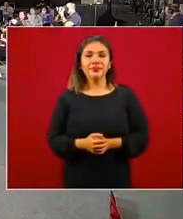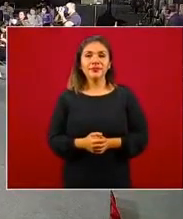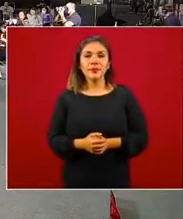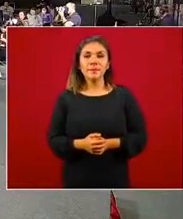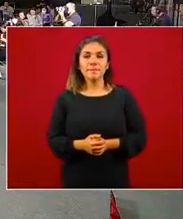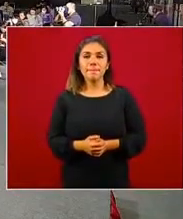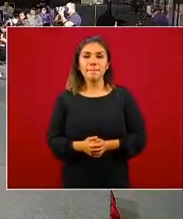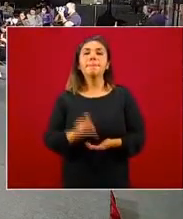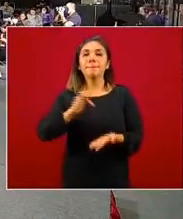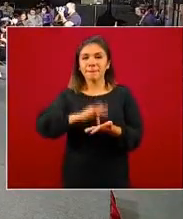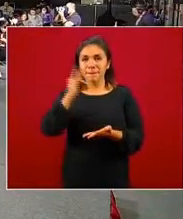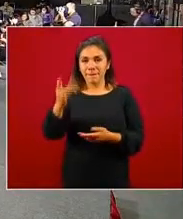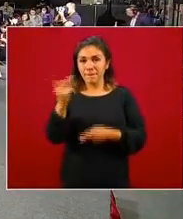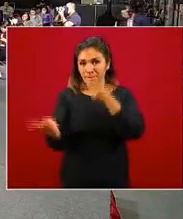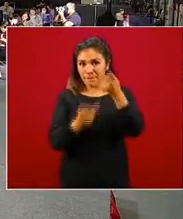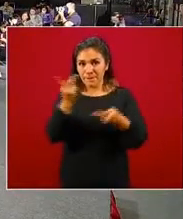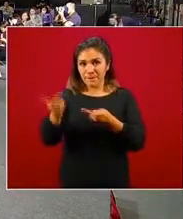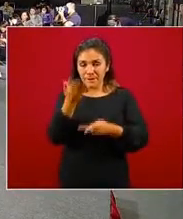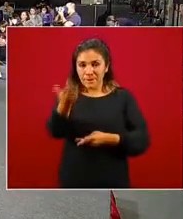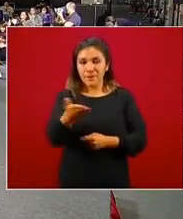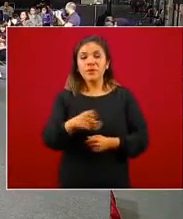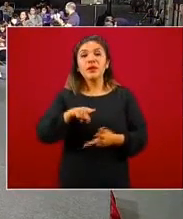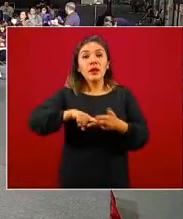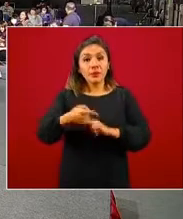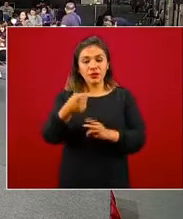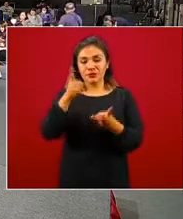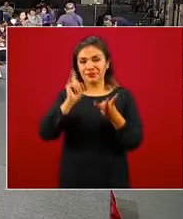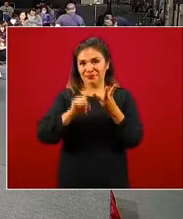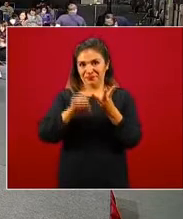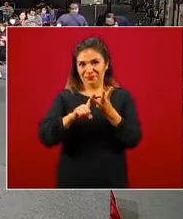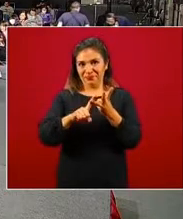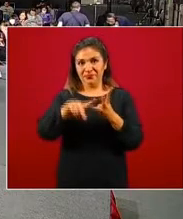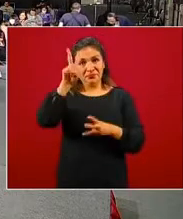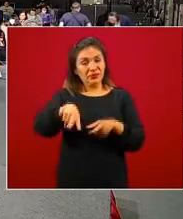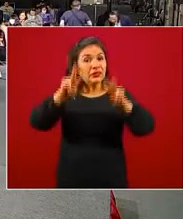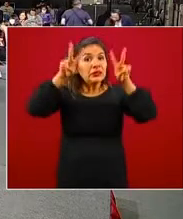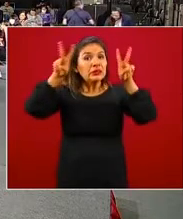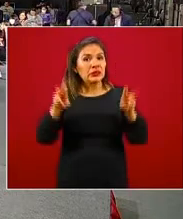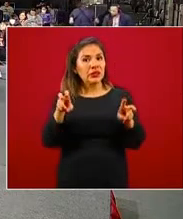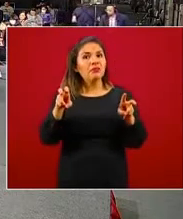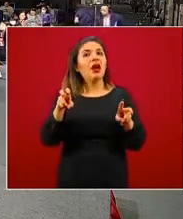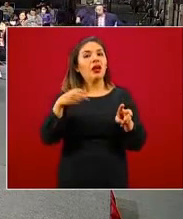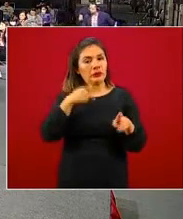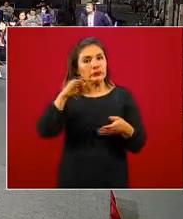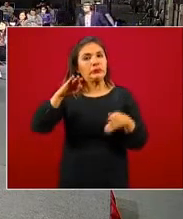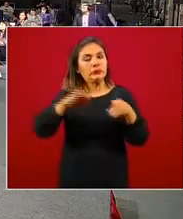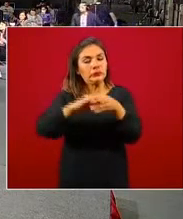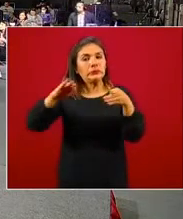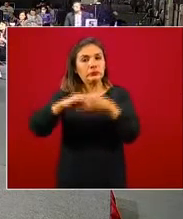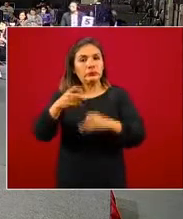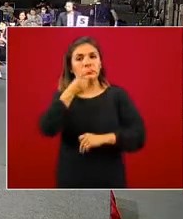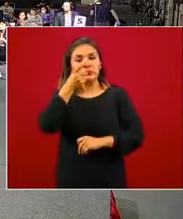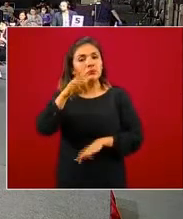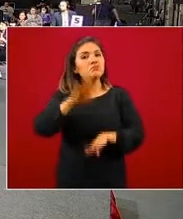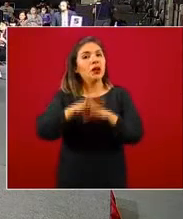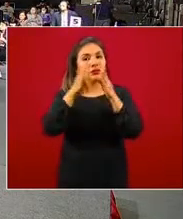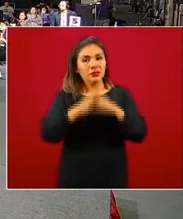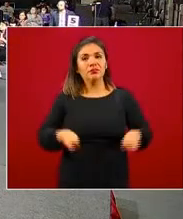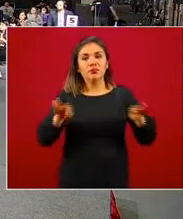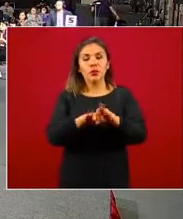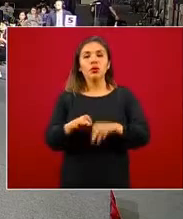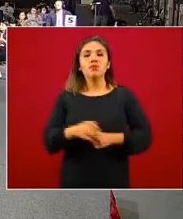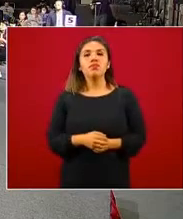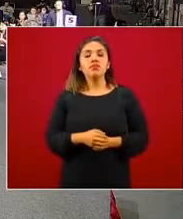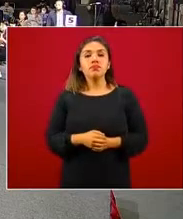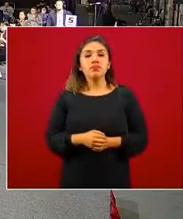yet? Thank you, Blanca, for your questions. I'll start with the third one because it's a subject that we've made comments on